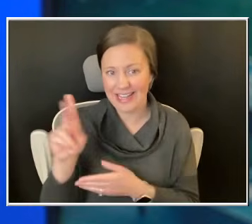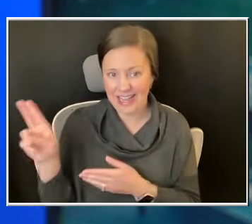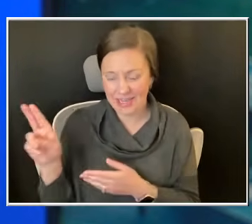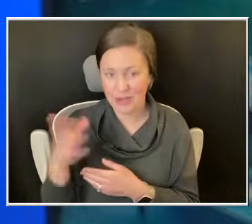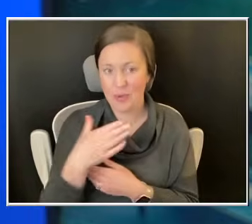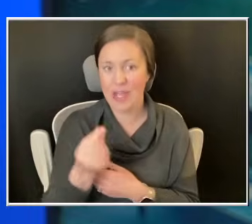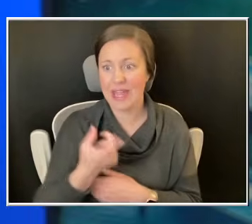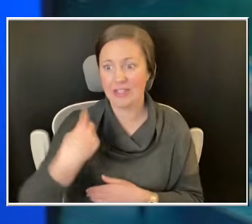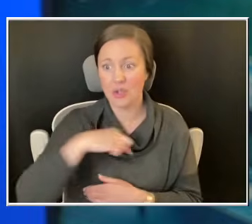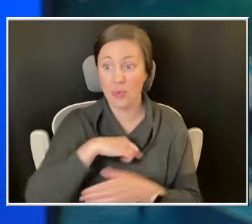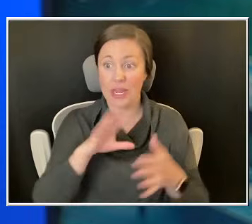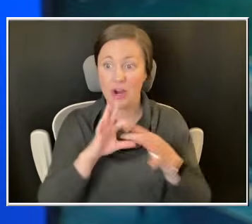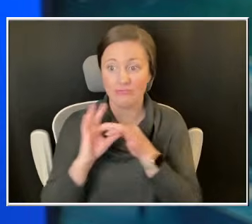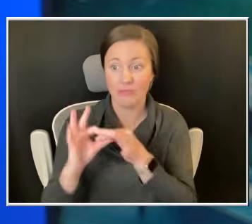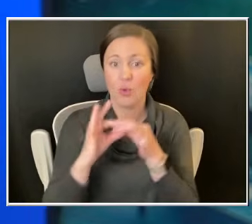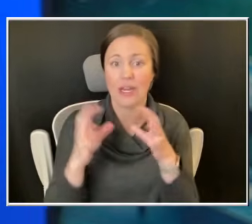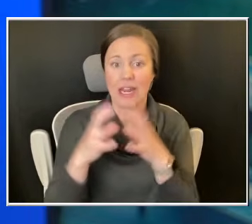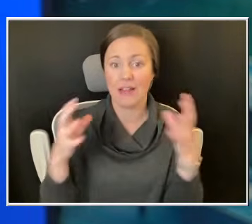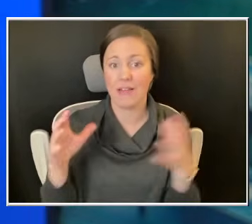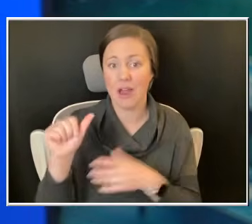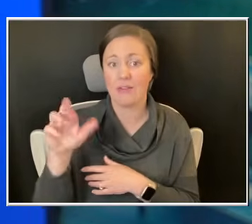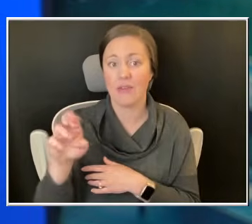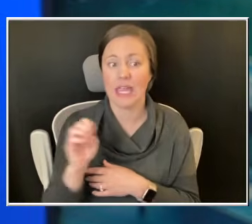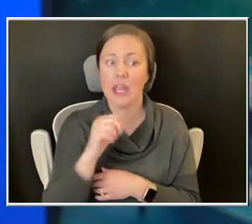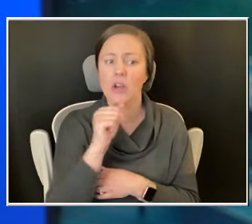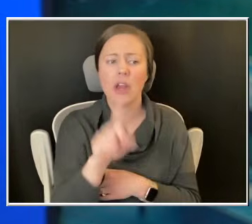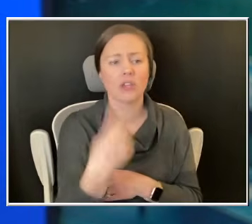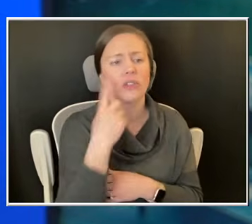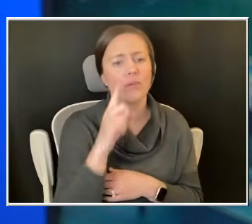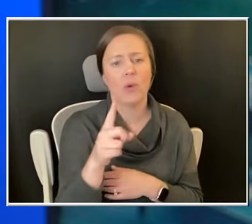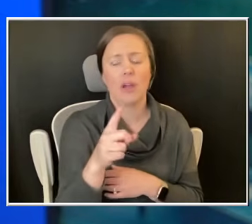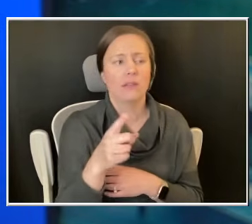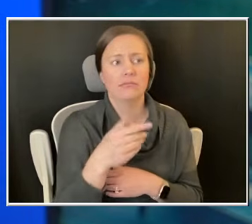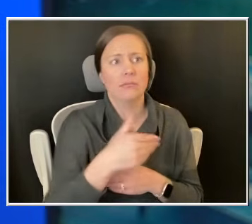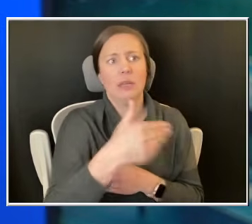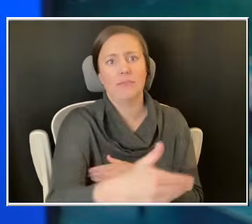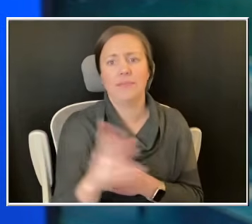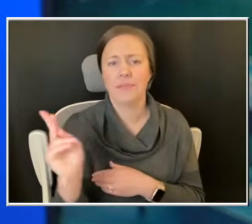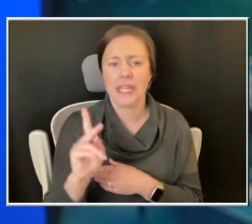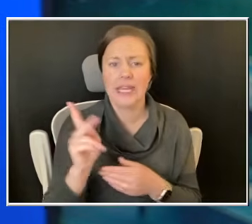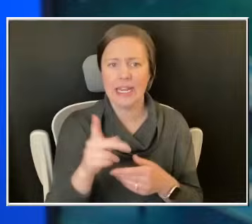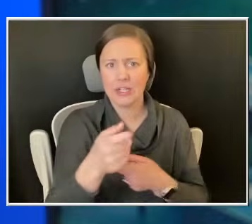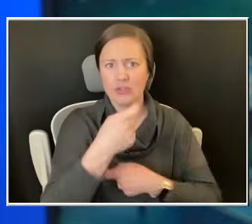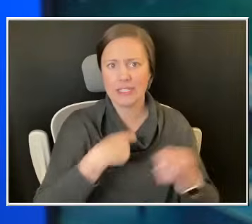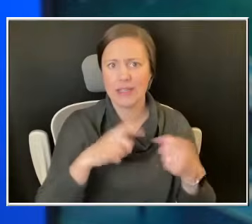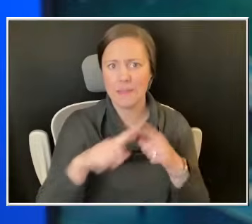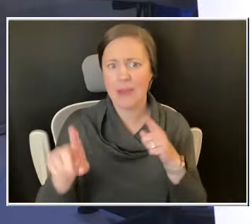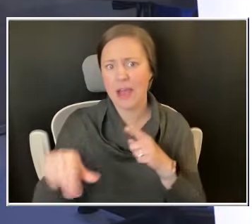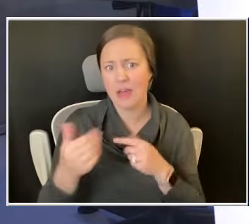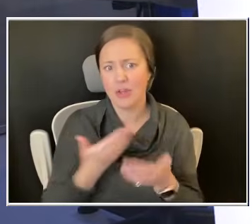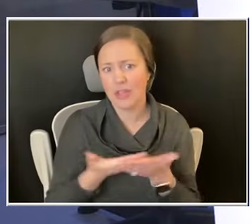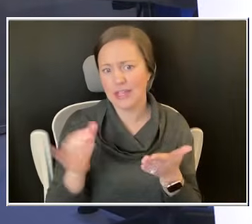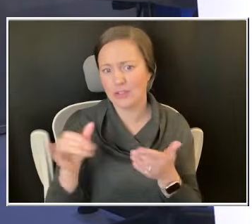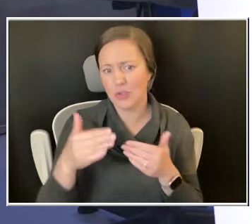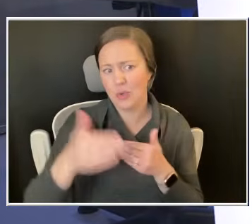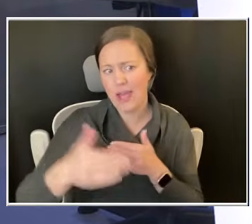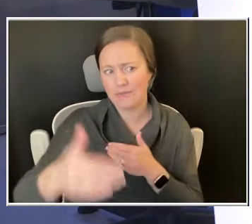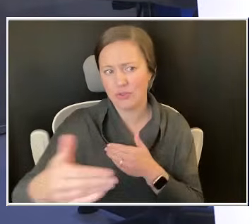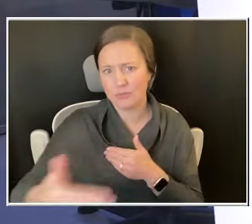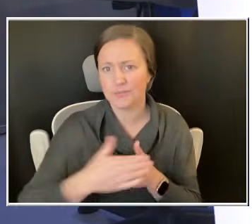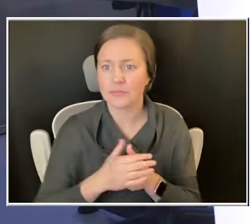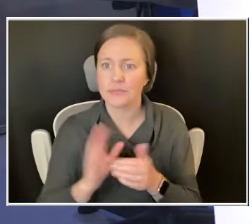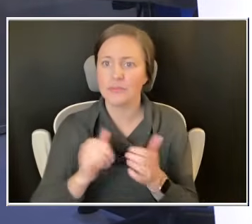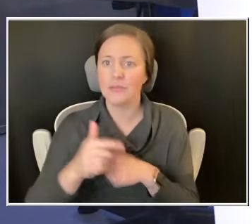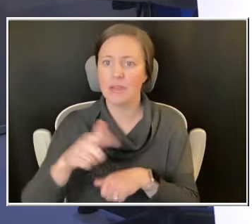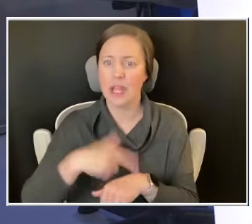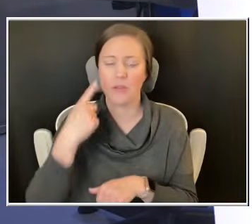coordinating a lot of the care, not just for this upcoming kidney transplant, but for the things that will follow. And how long will it take for this to